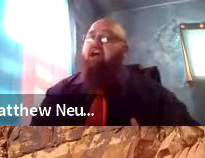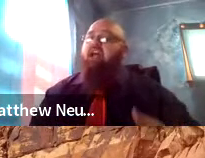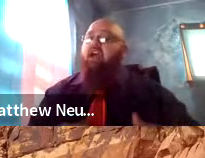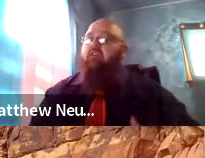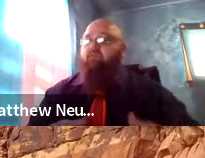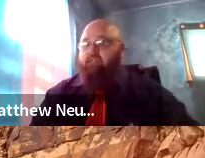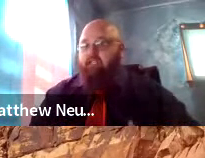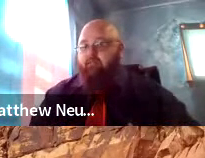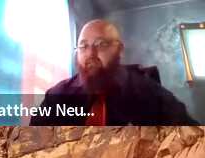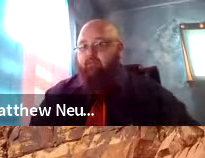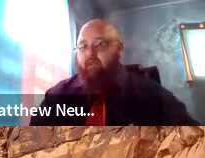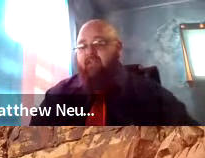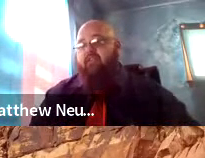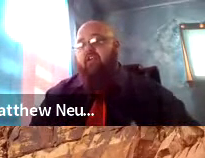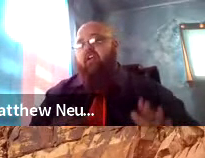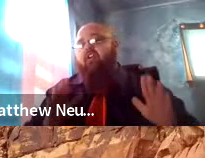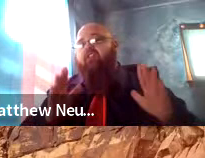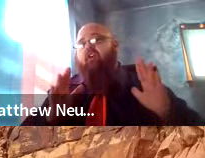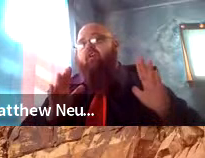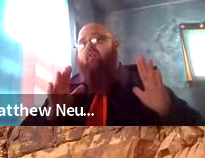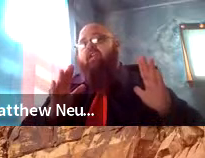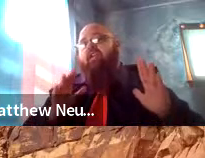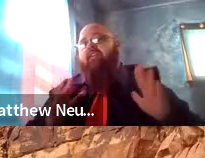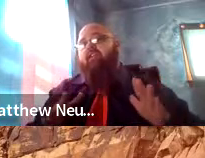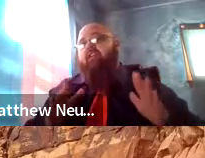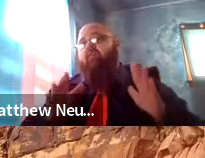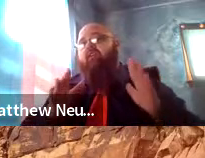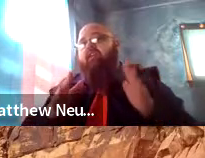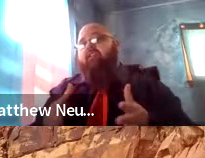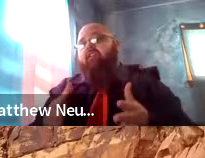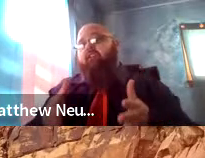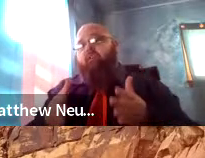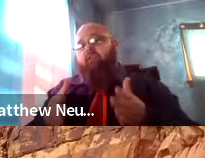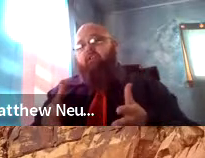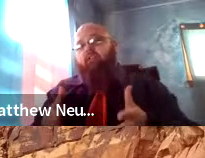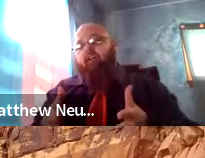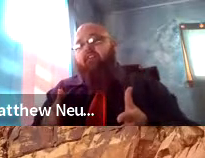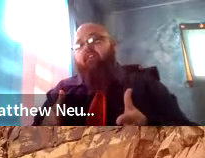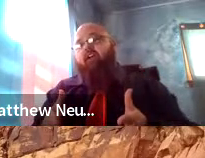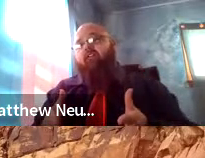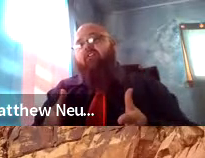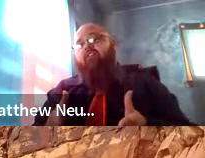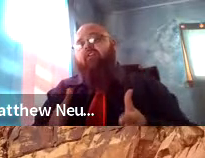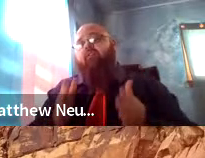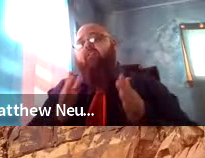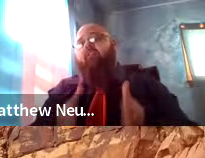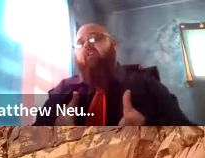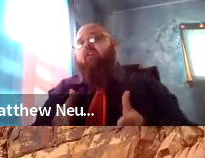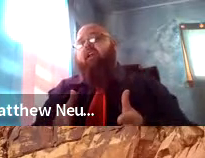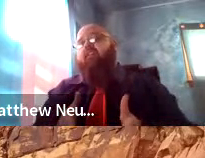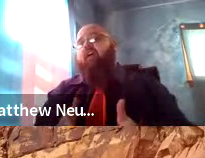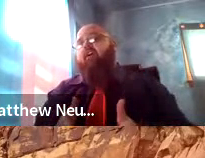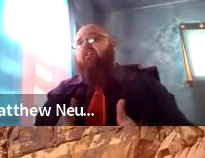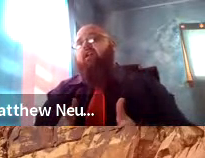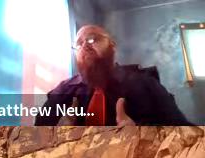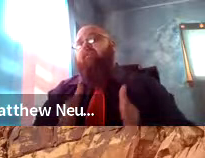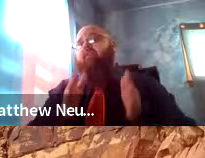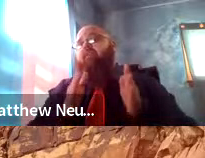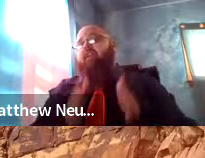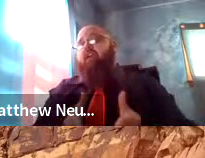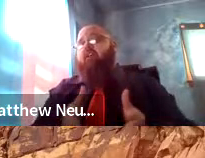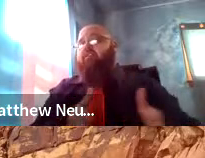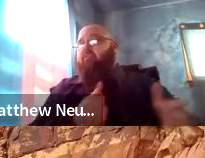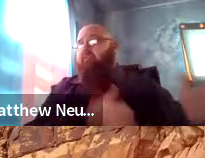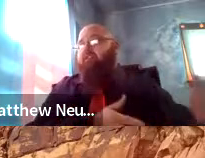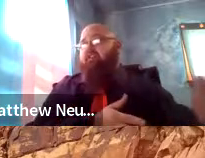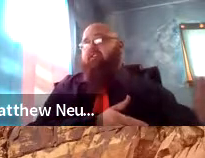that's not how it was in the Midwest. So he said you would get, when you got the virus, you would look at the acronym, and if it